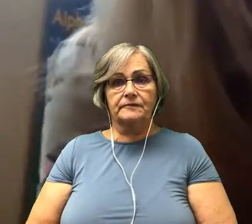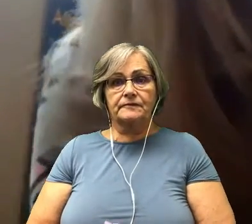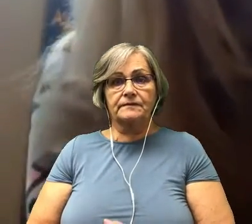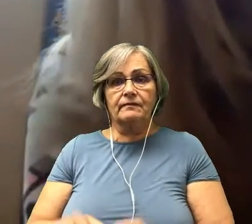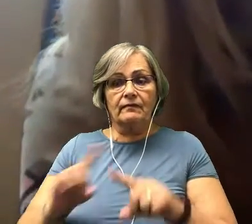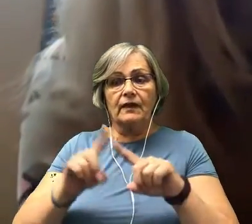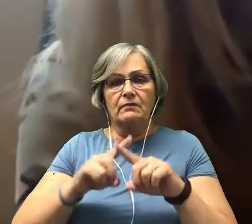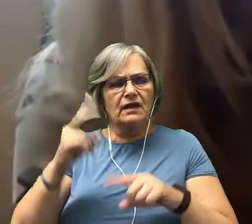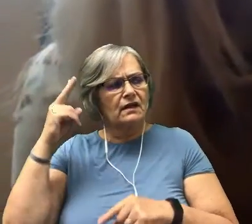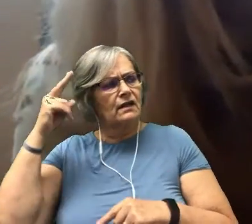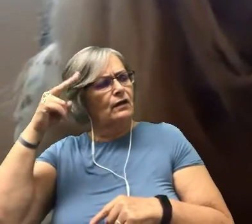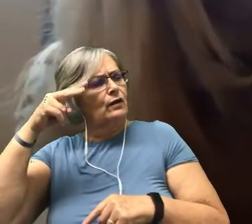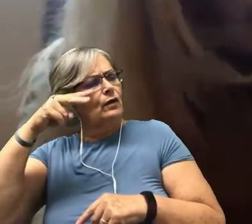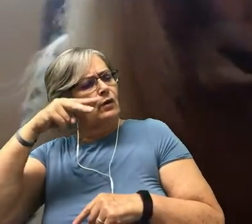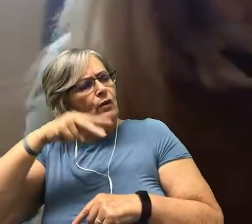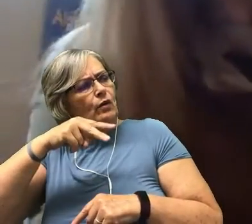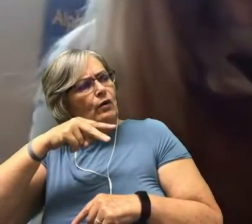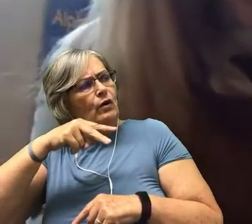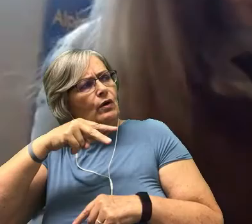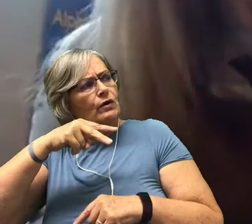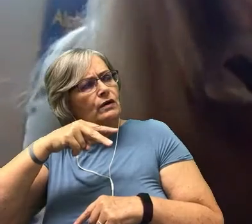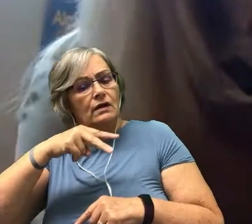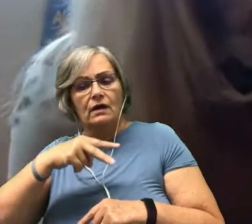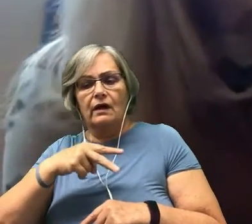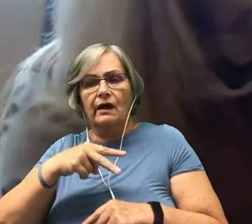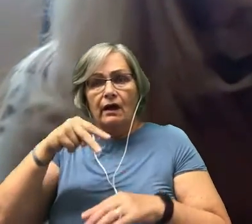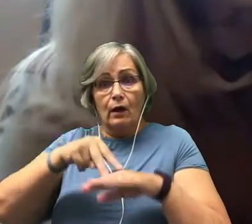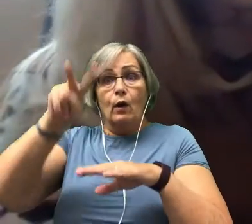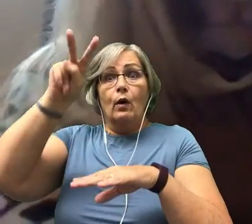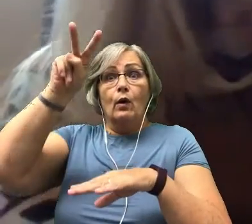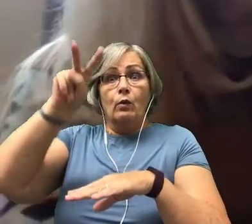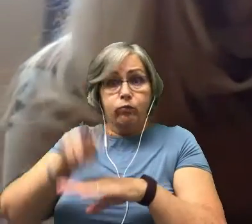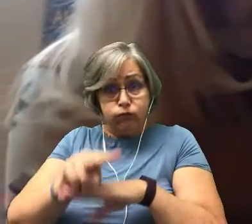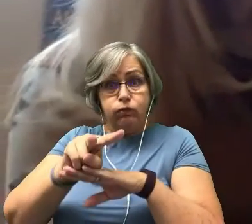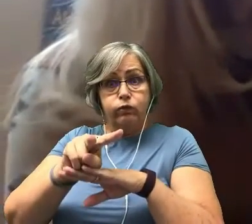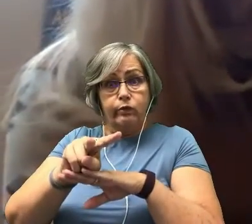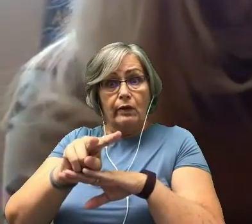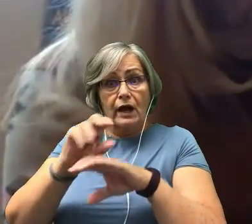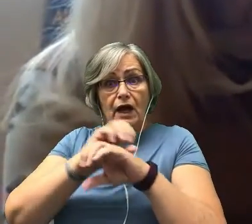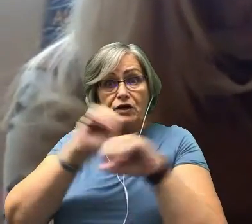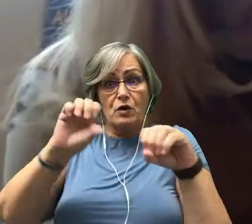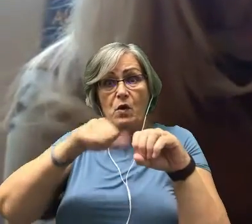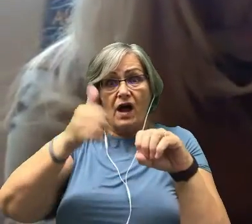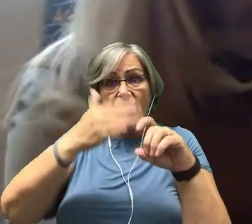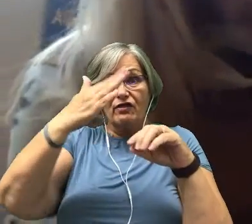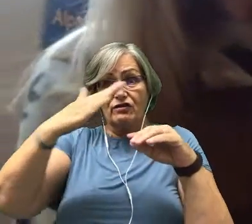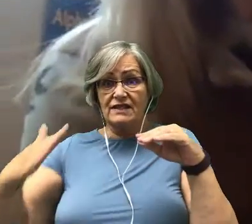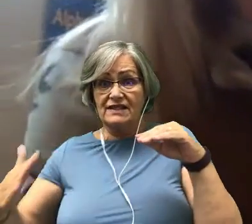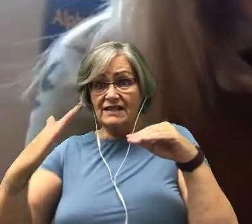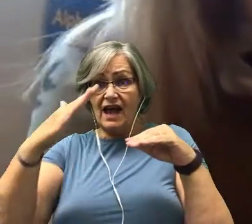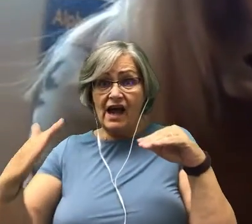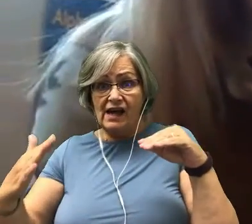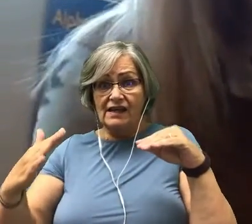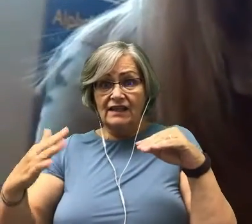But as he looked down over the other side, he slipped. And there wasn't any other side of the mountain. He